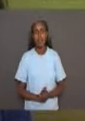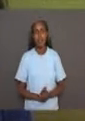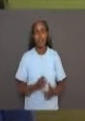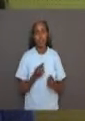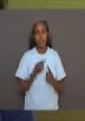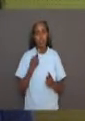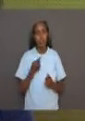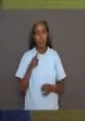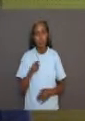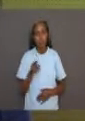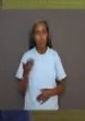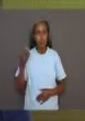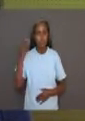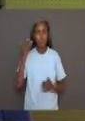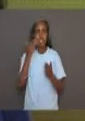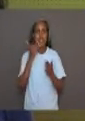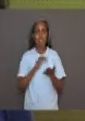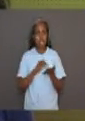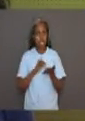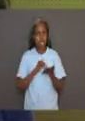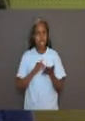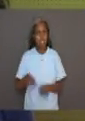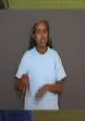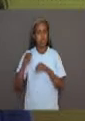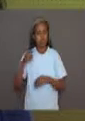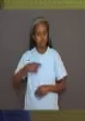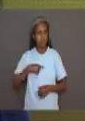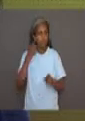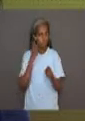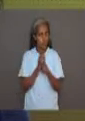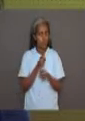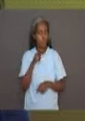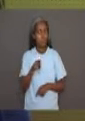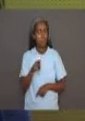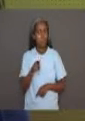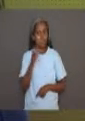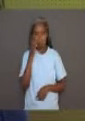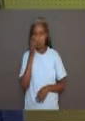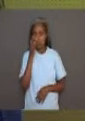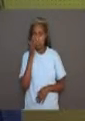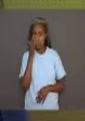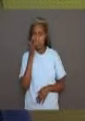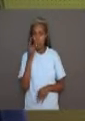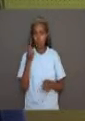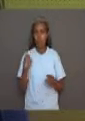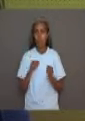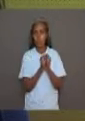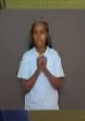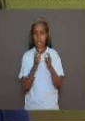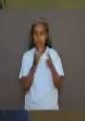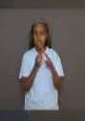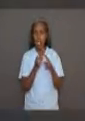From your previous studies, students, I am sure that you are familiar with the word